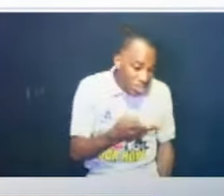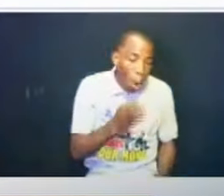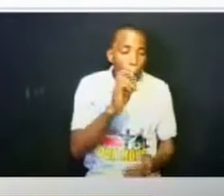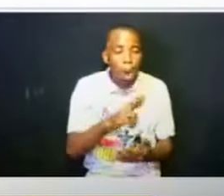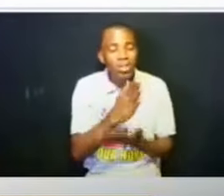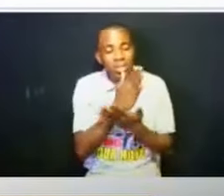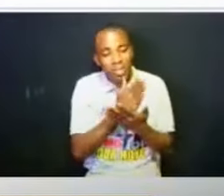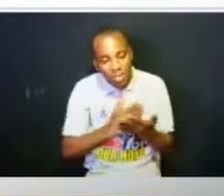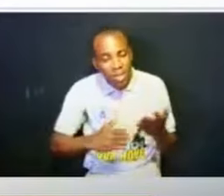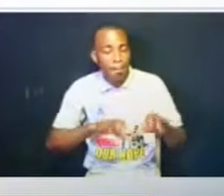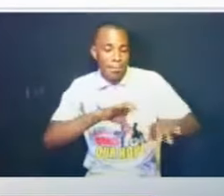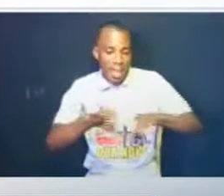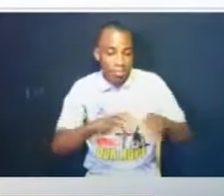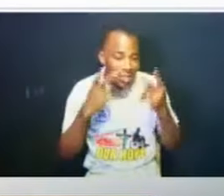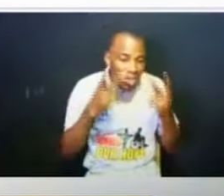So